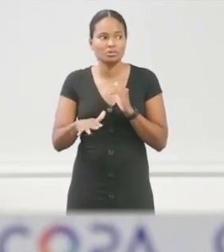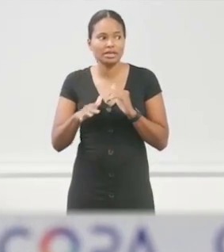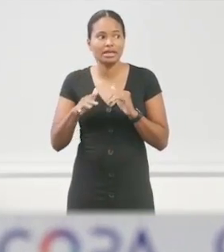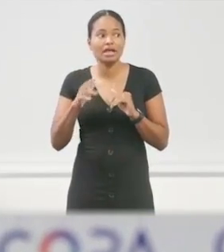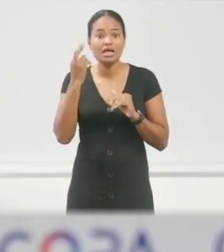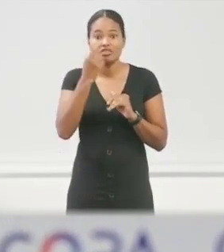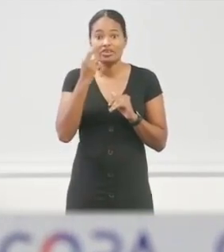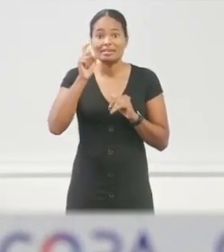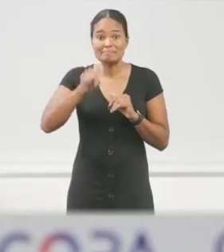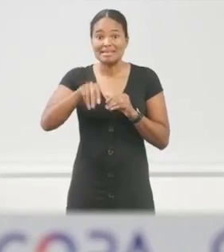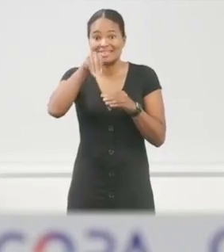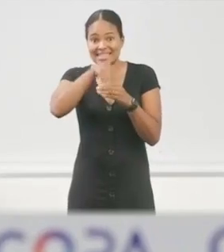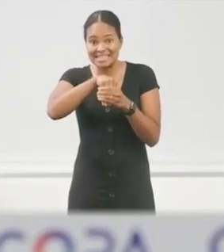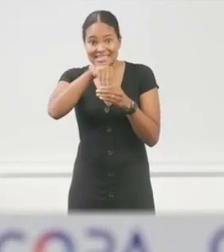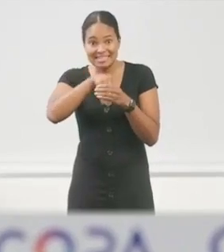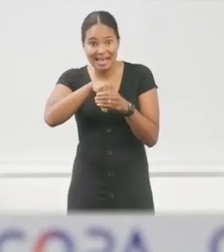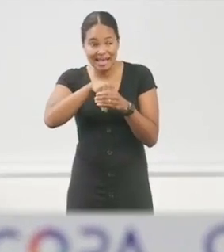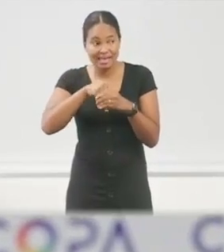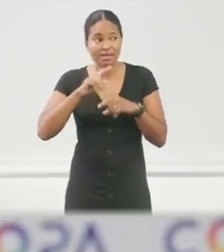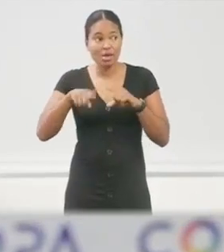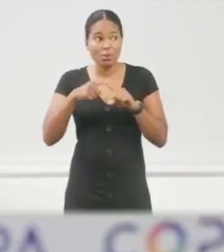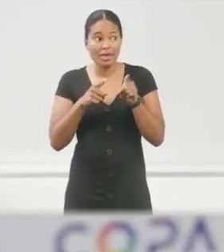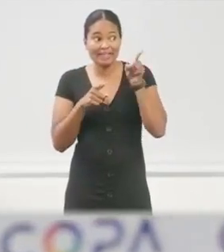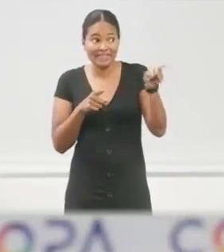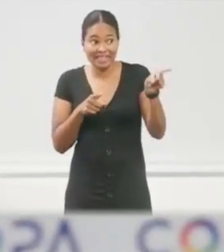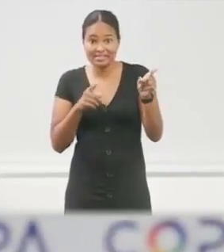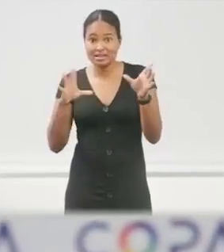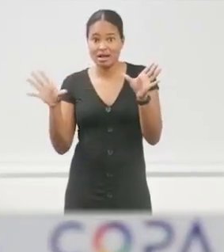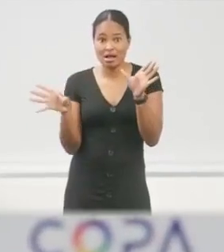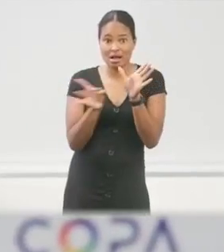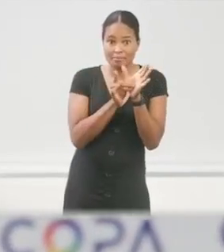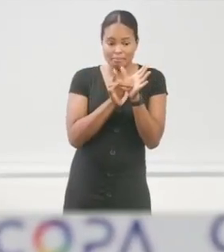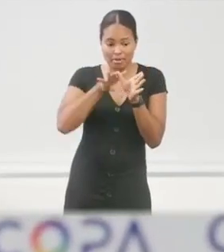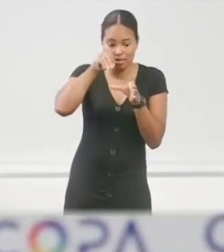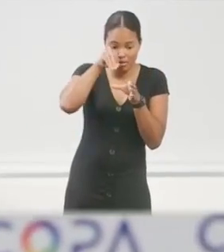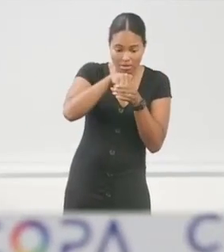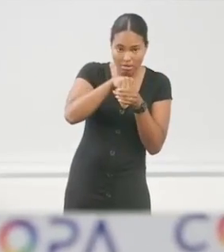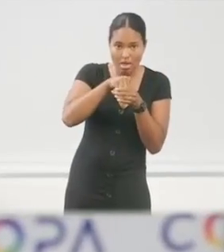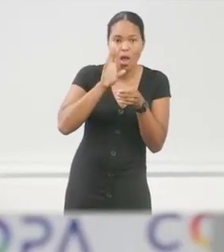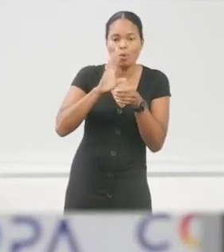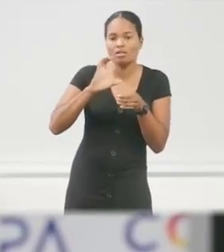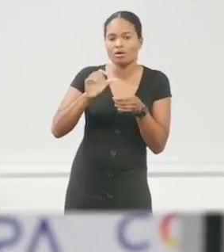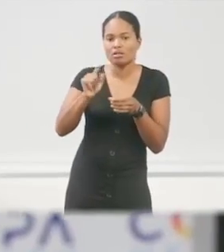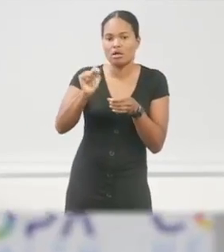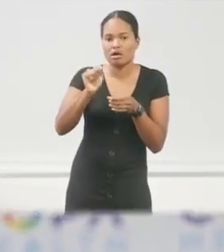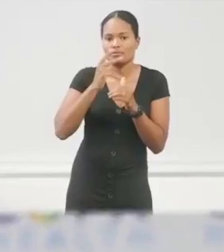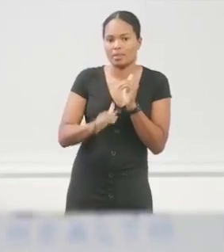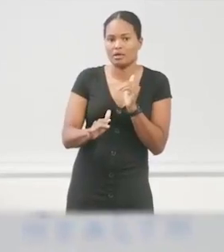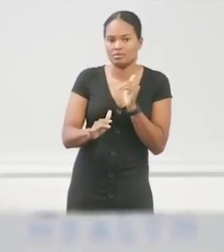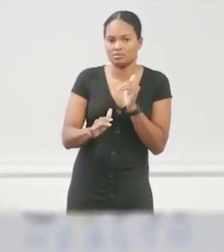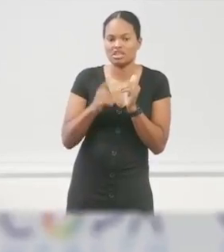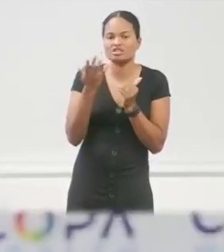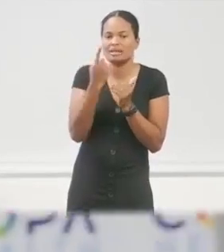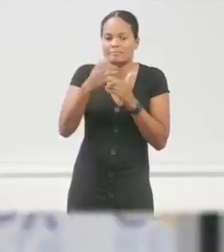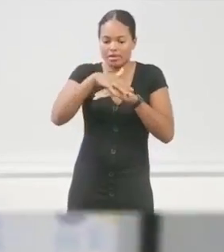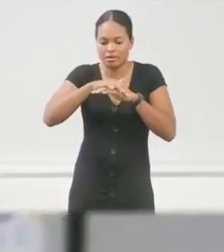to put it inside is when this agent makes contact, it actually clots it off. But